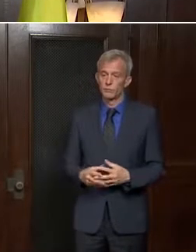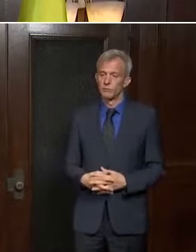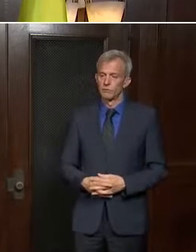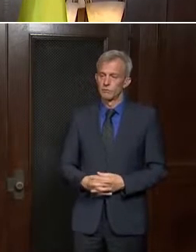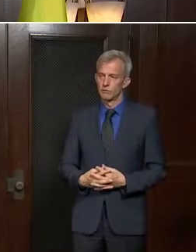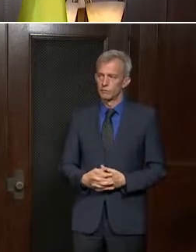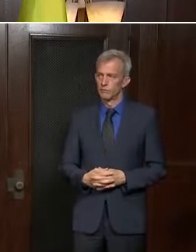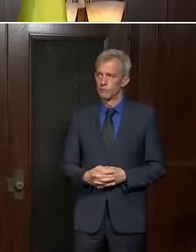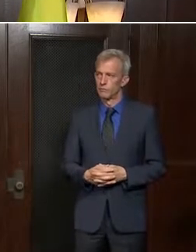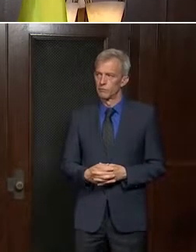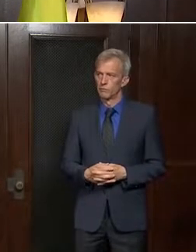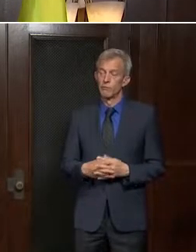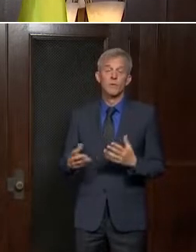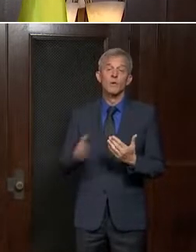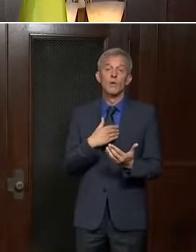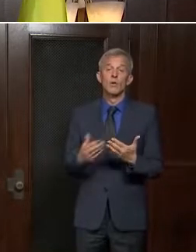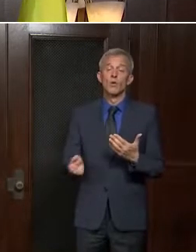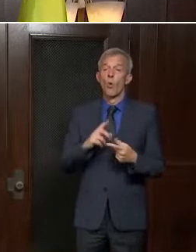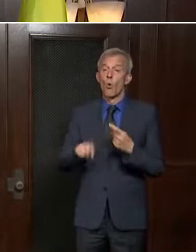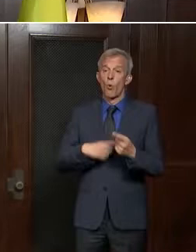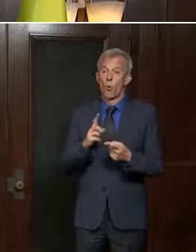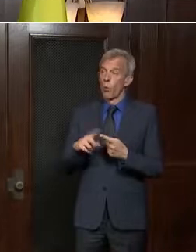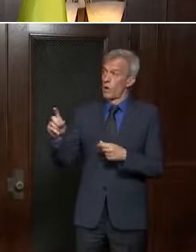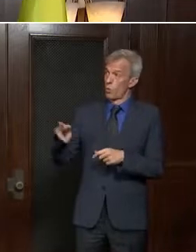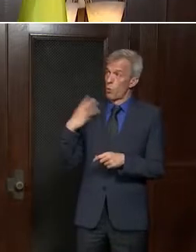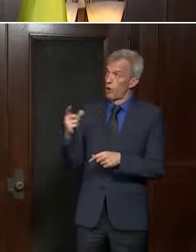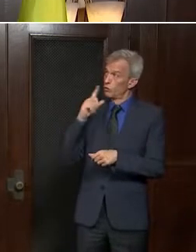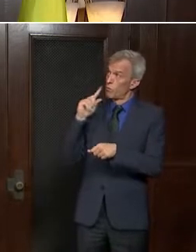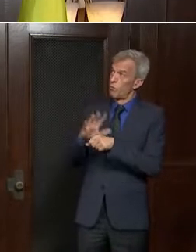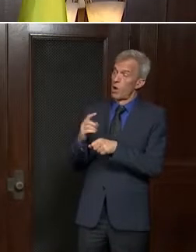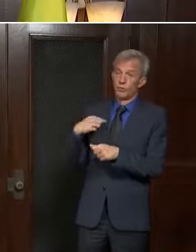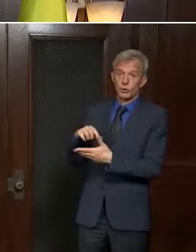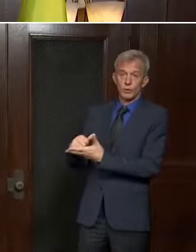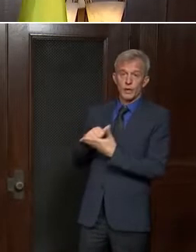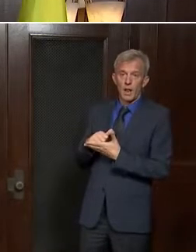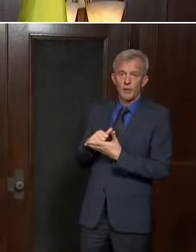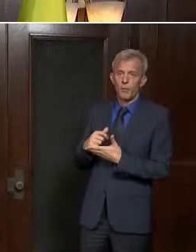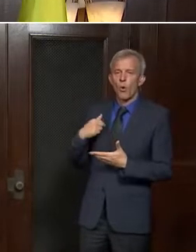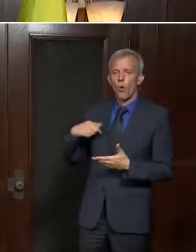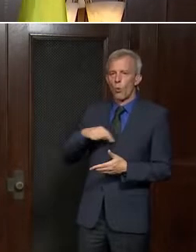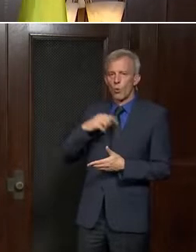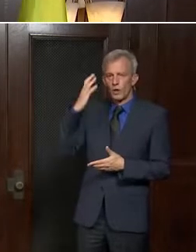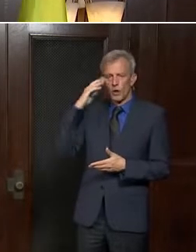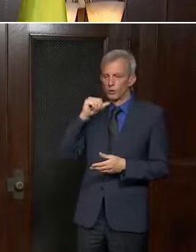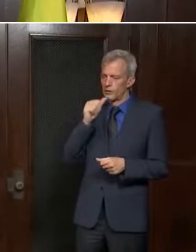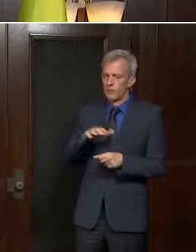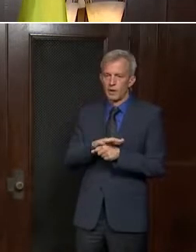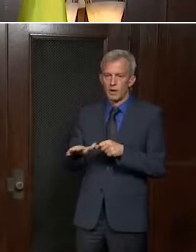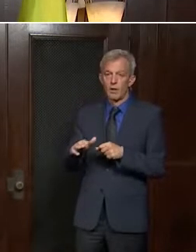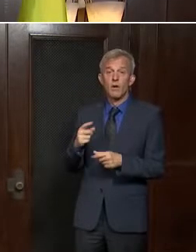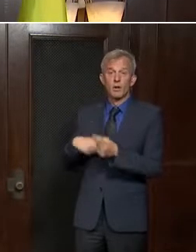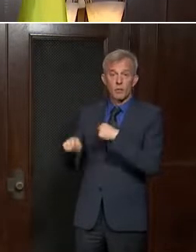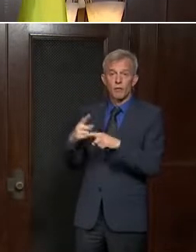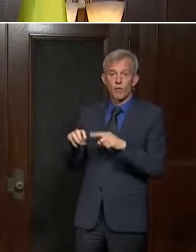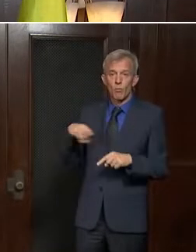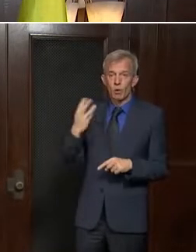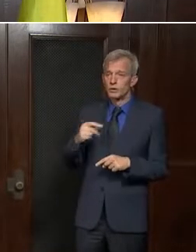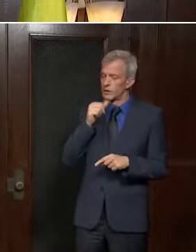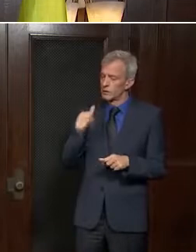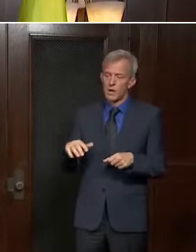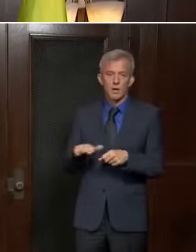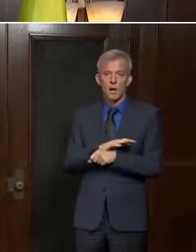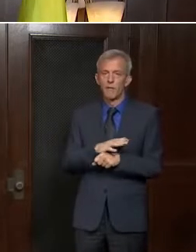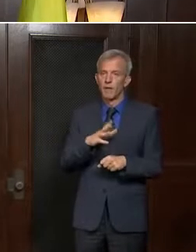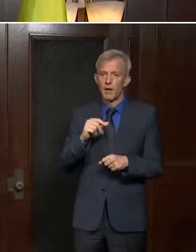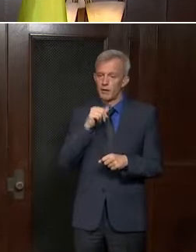no matter when we promised assistance from Washington, we know that it simply won't be enough. What's coming from Washington isn't enough and it